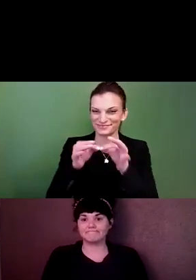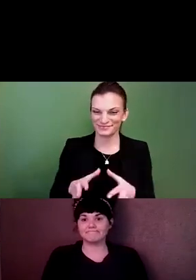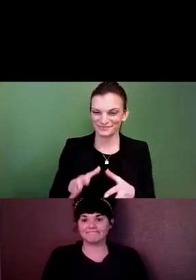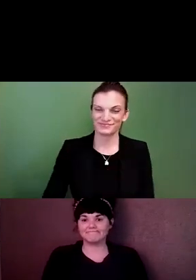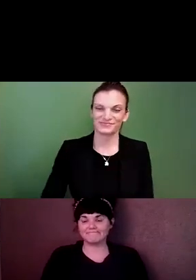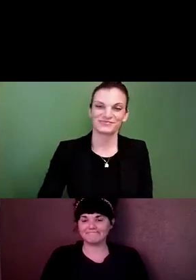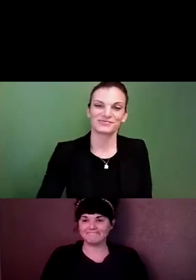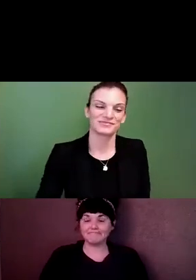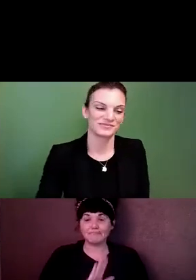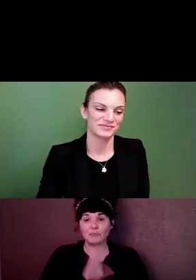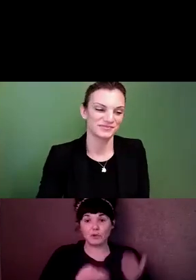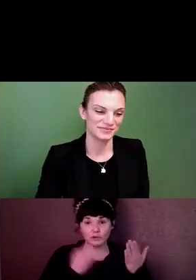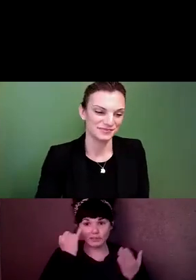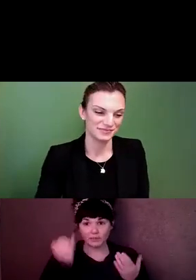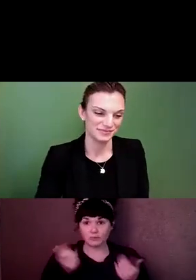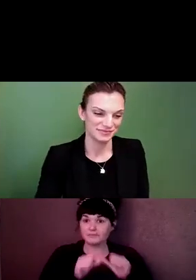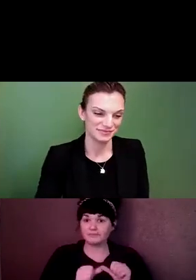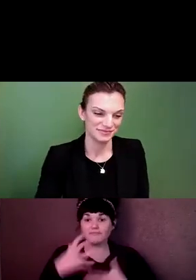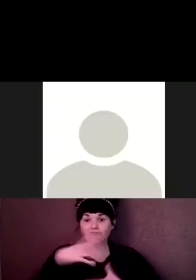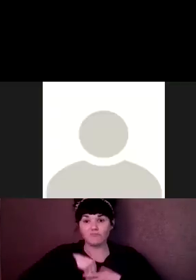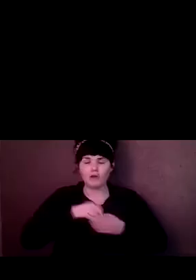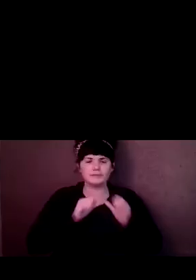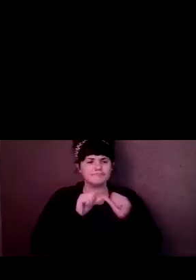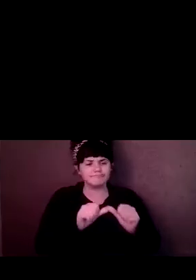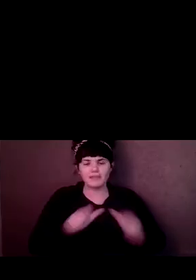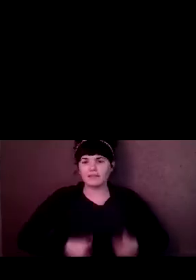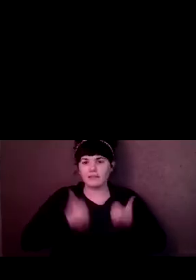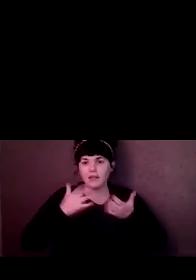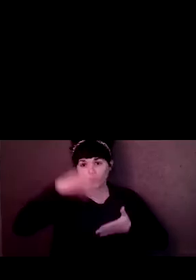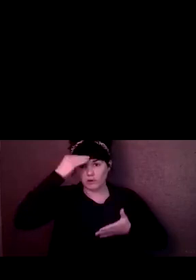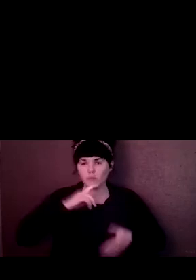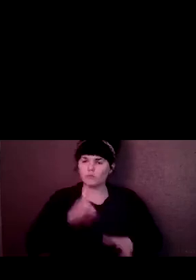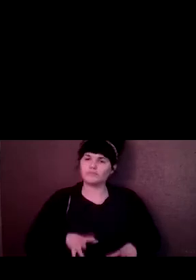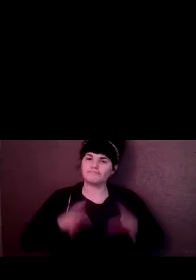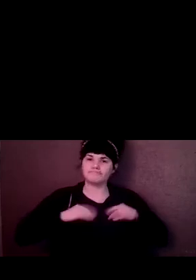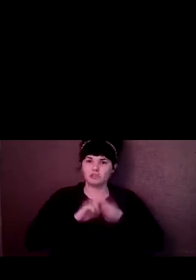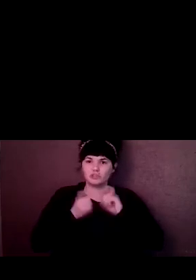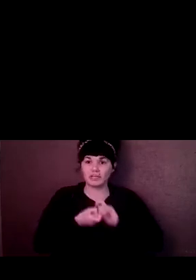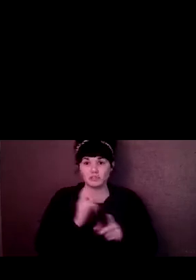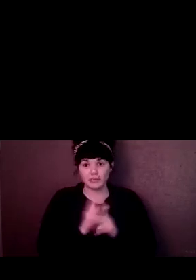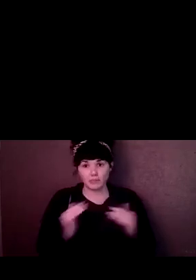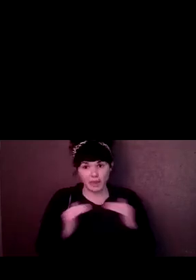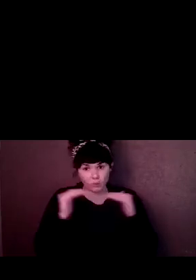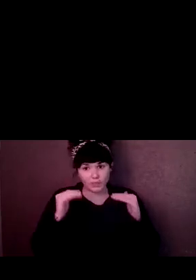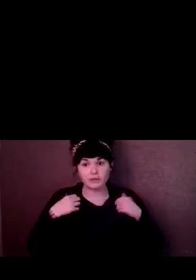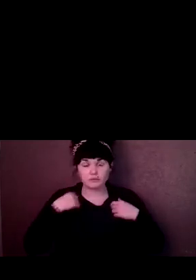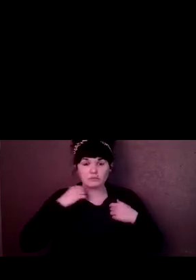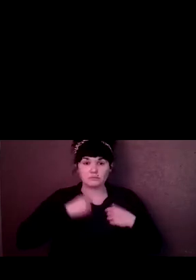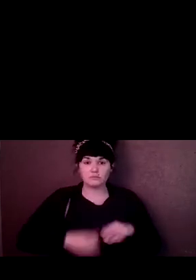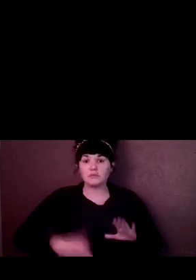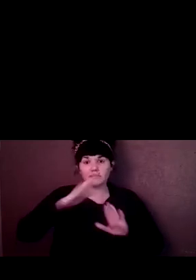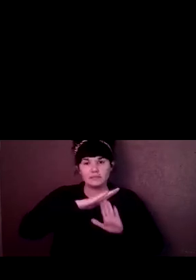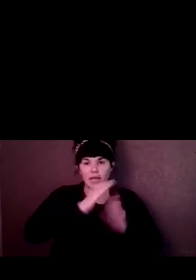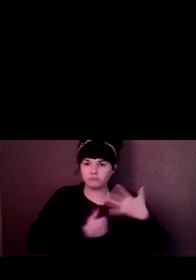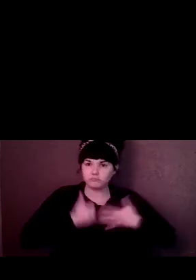keep engaging in lifelong learning, embrace this change, and keep equity at the top of your mind at